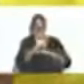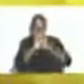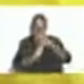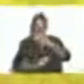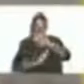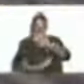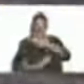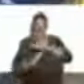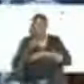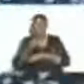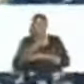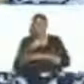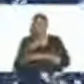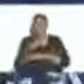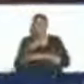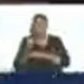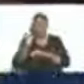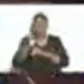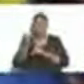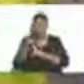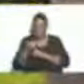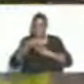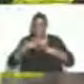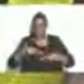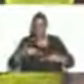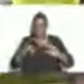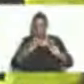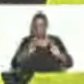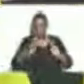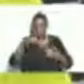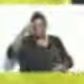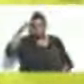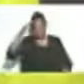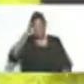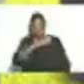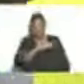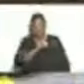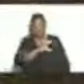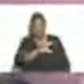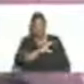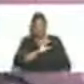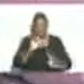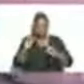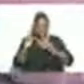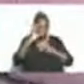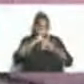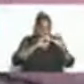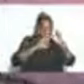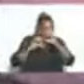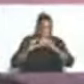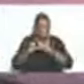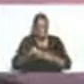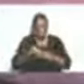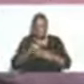Force, Police, Social Services, Health, and Ministry of Works officials, arrived canvassing the shanty town. While immigration